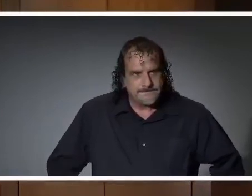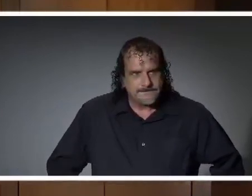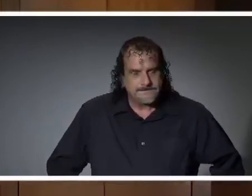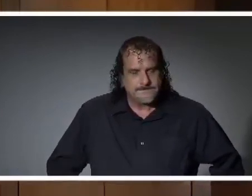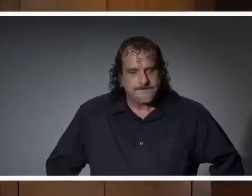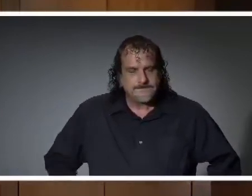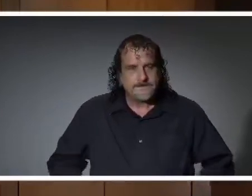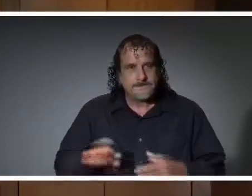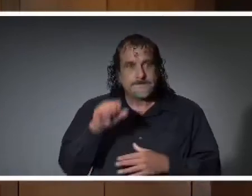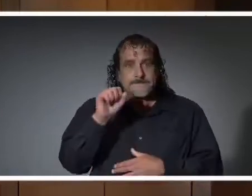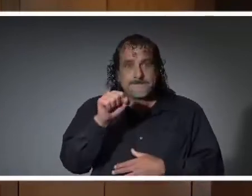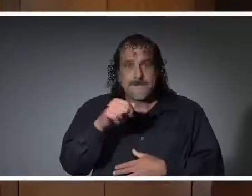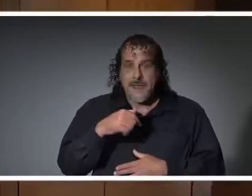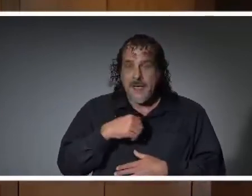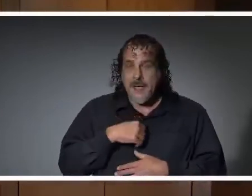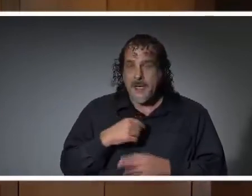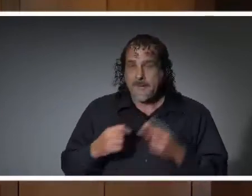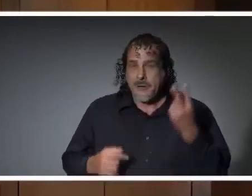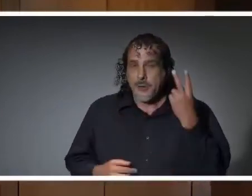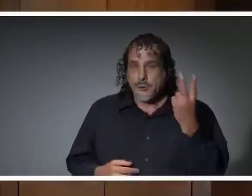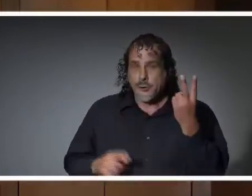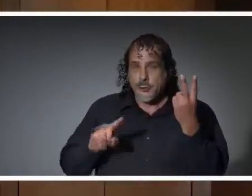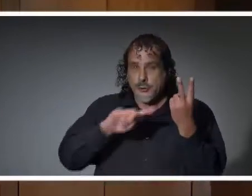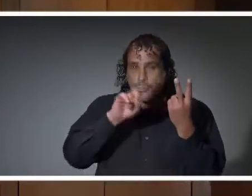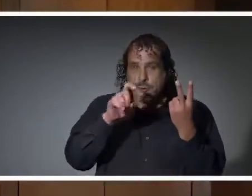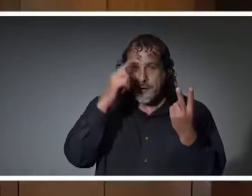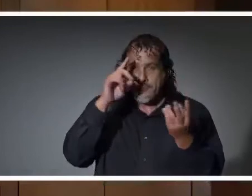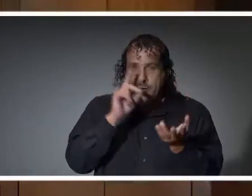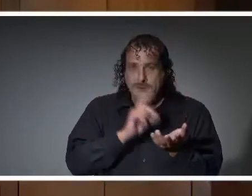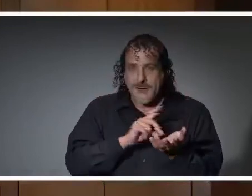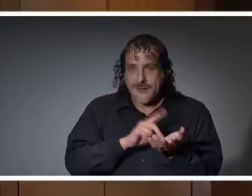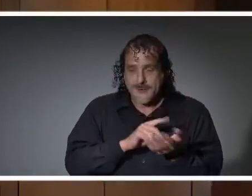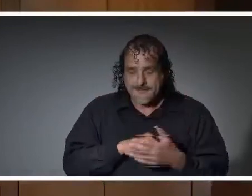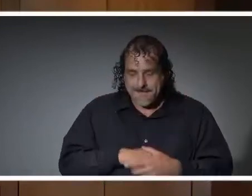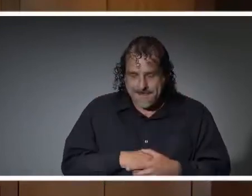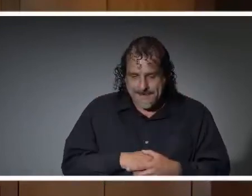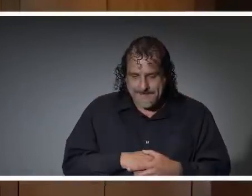Yes, I have two questions for Dr. Dobbs.